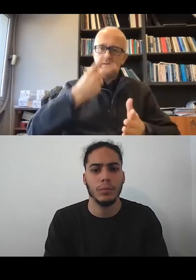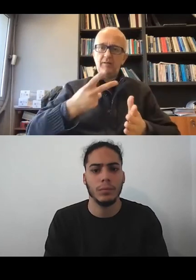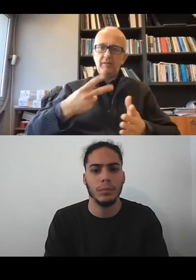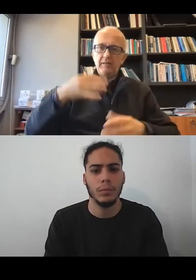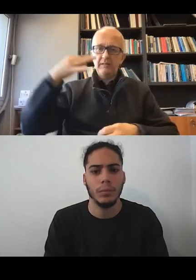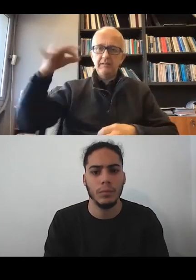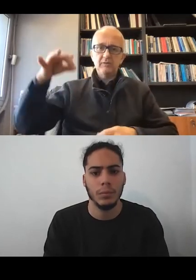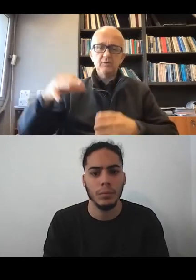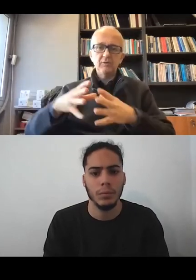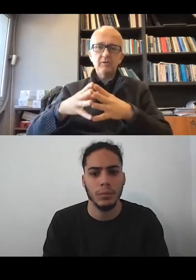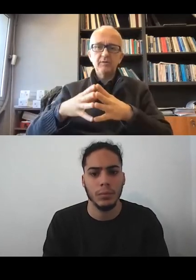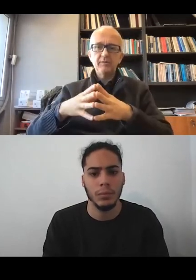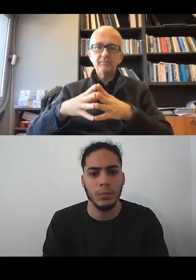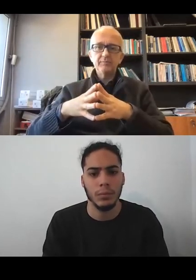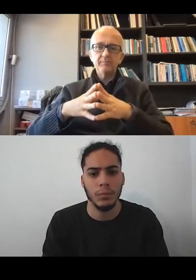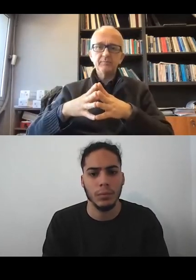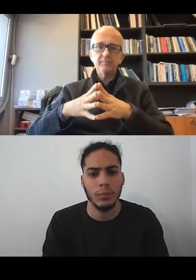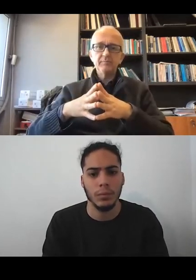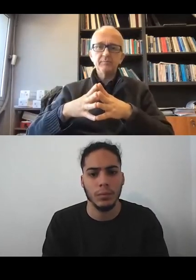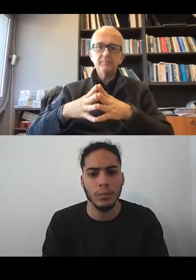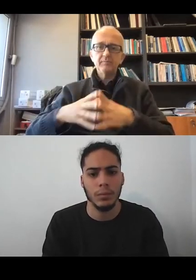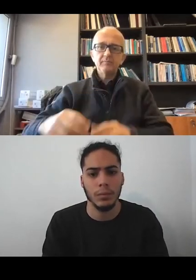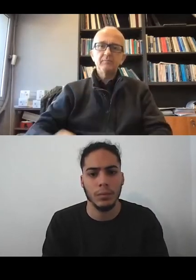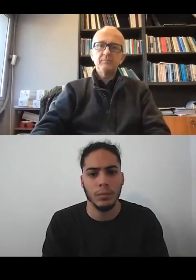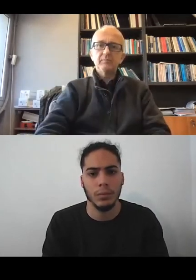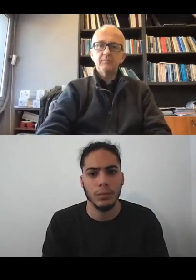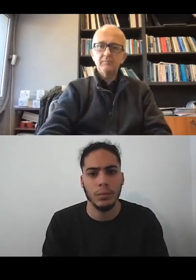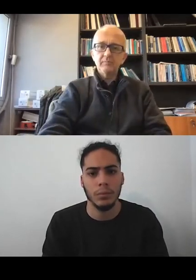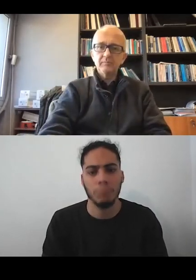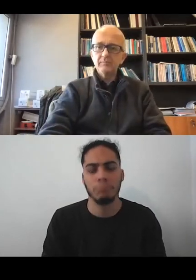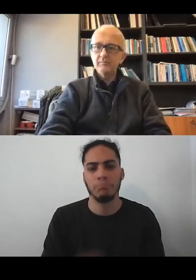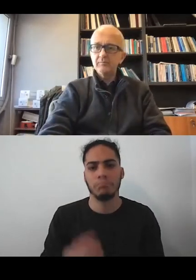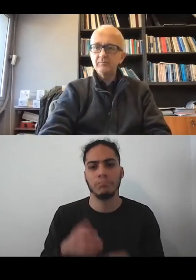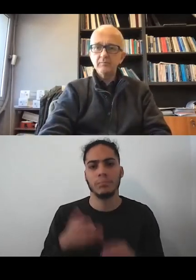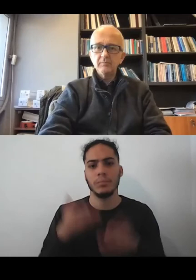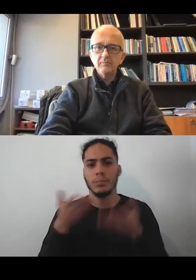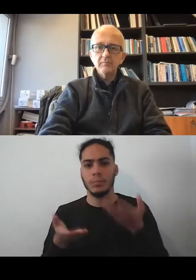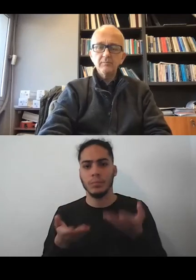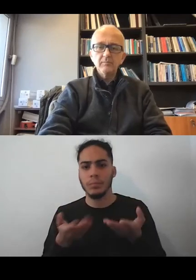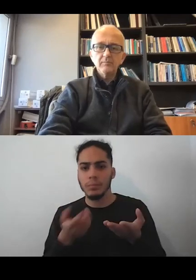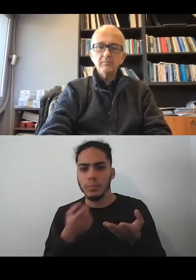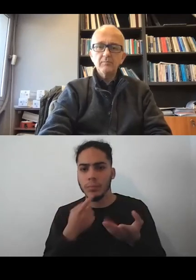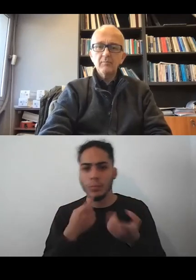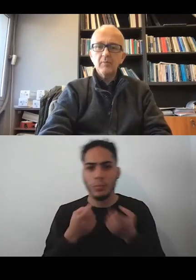Okay, we're inviting also some other questions if you have.